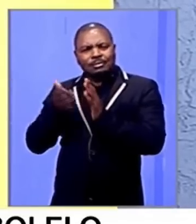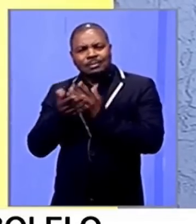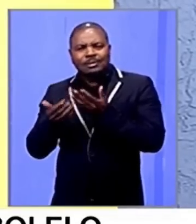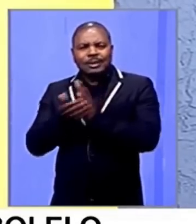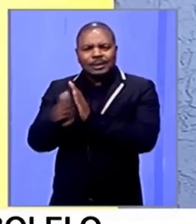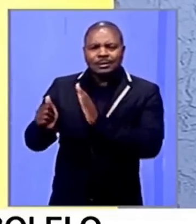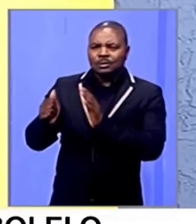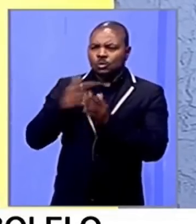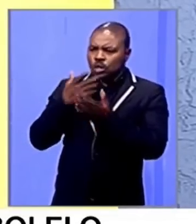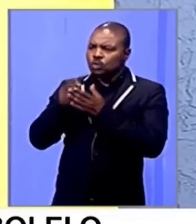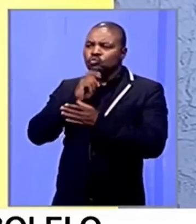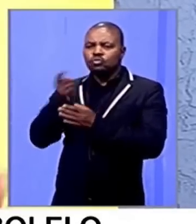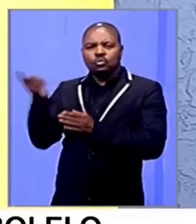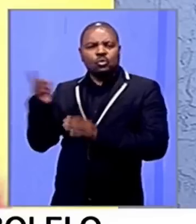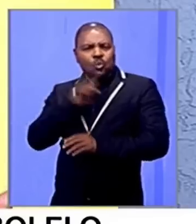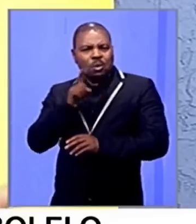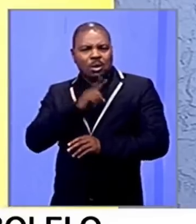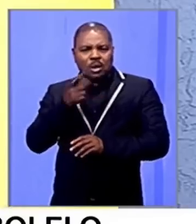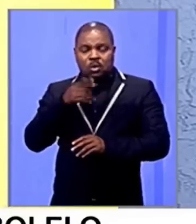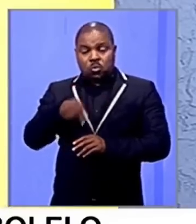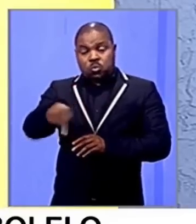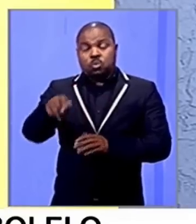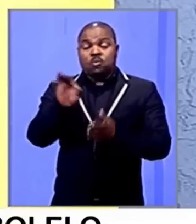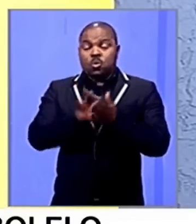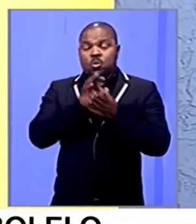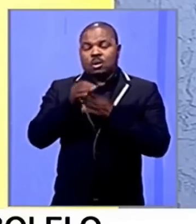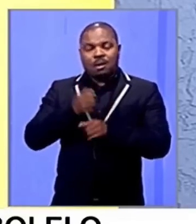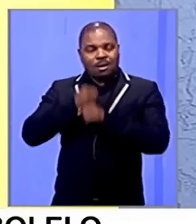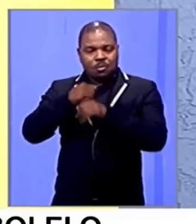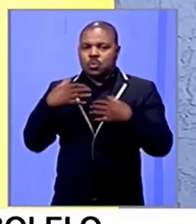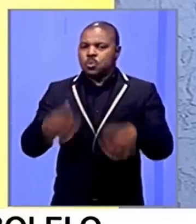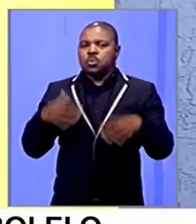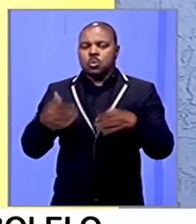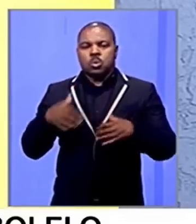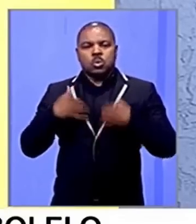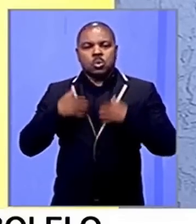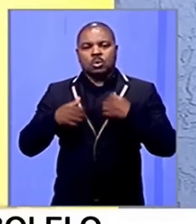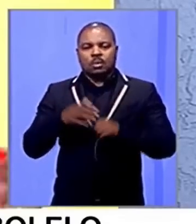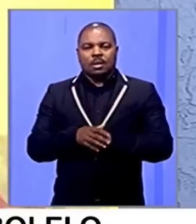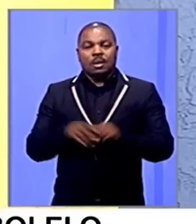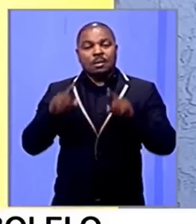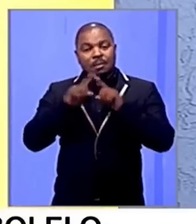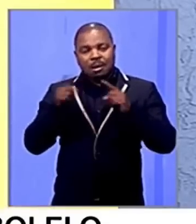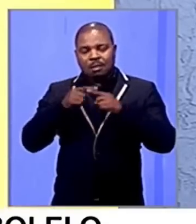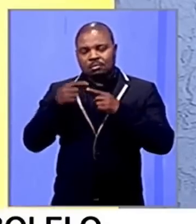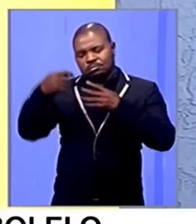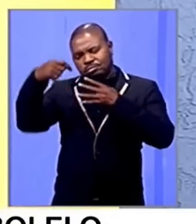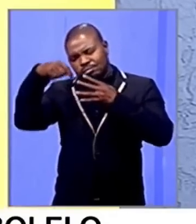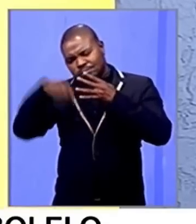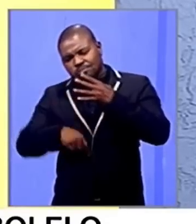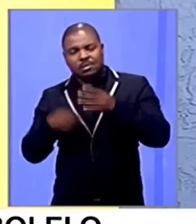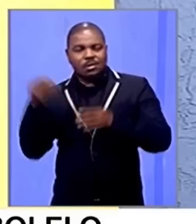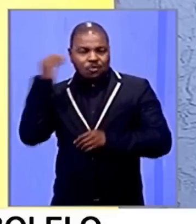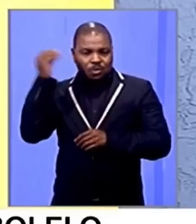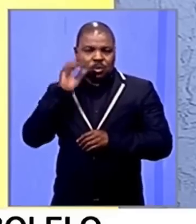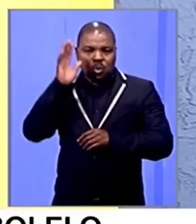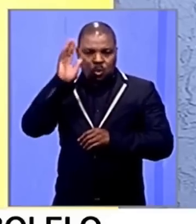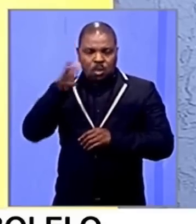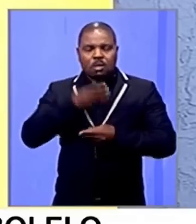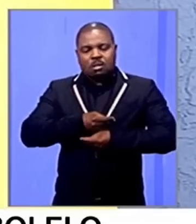when we are now heading up for a very spirited elections campaign. But the detail of that outcome will be contained